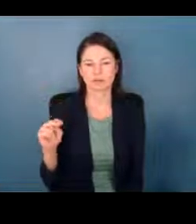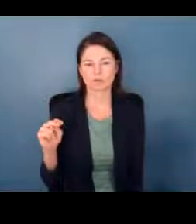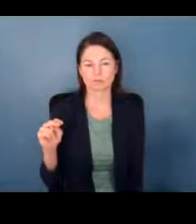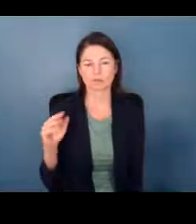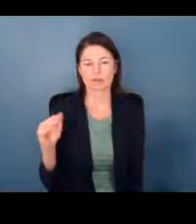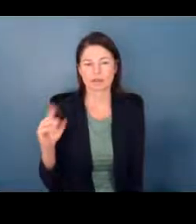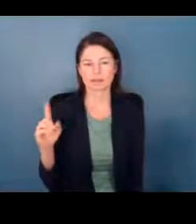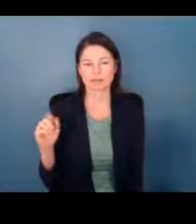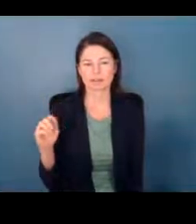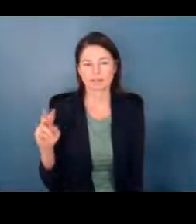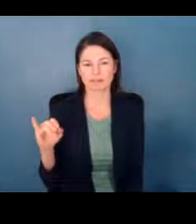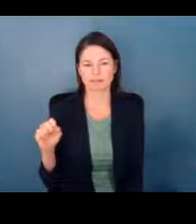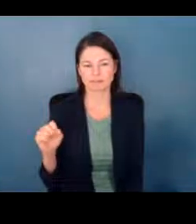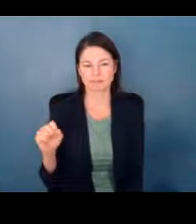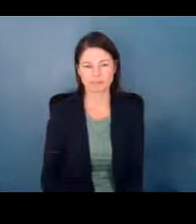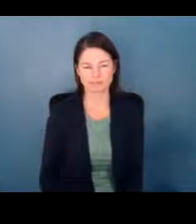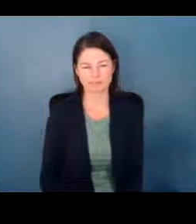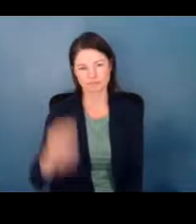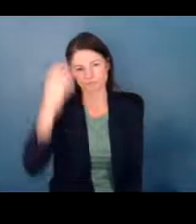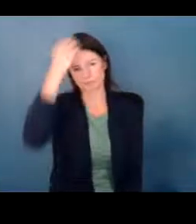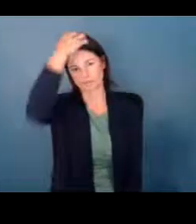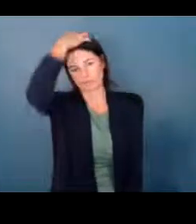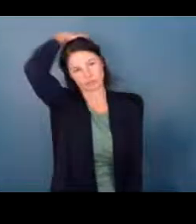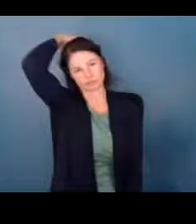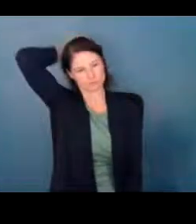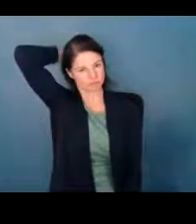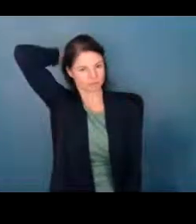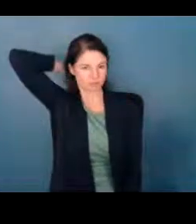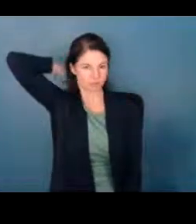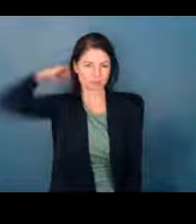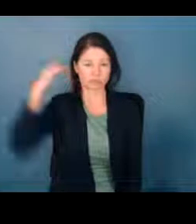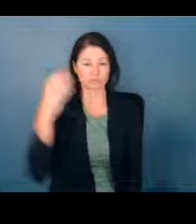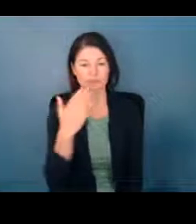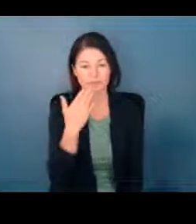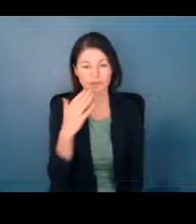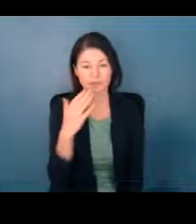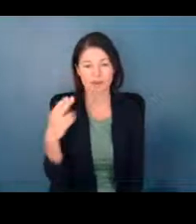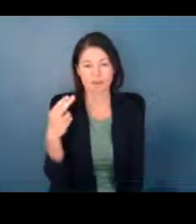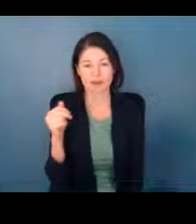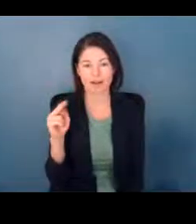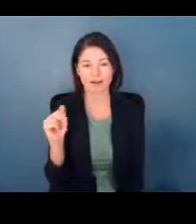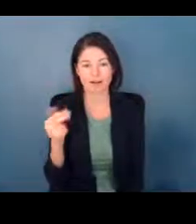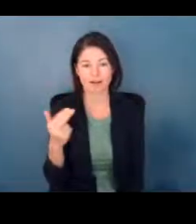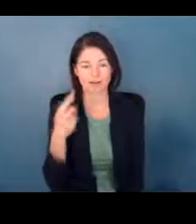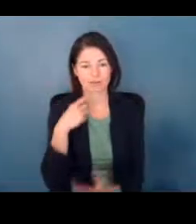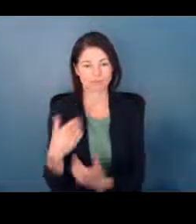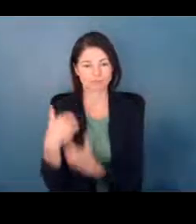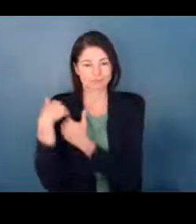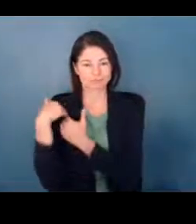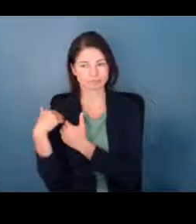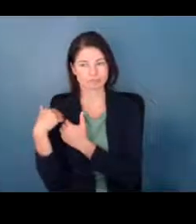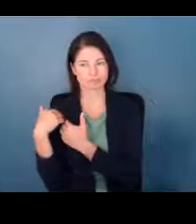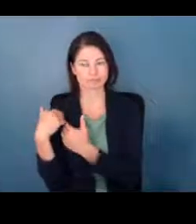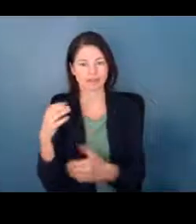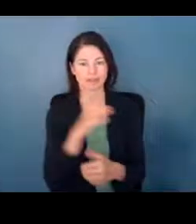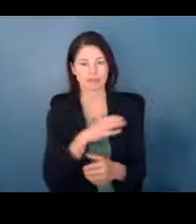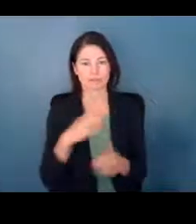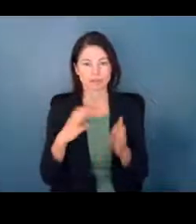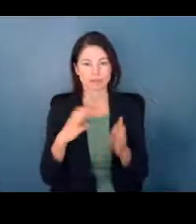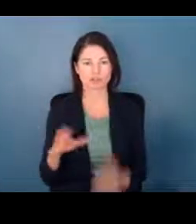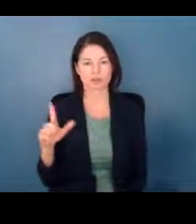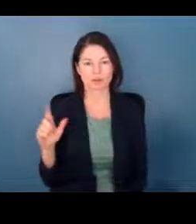Chair. I just want to congratulate you, Hannah, on taking this on, and Commissioner Liu. This is